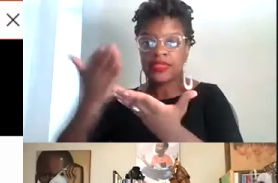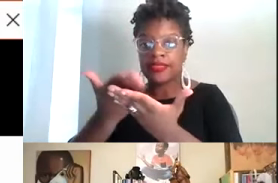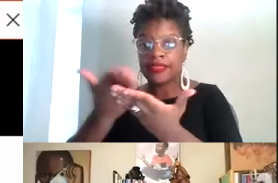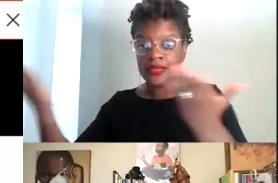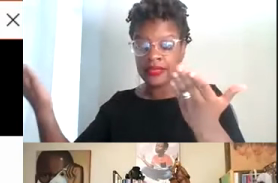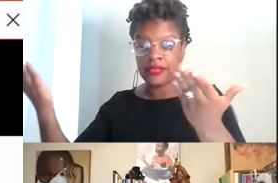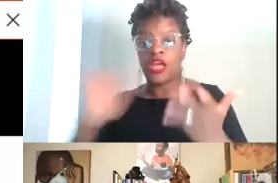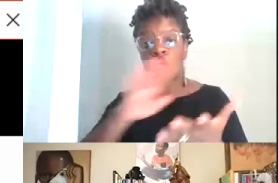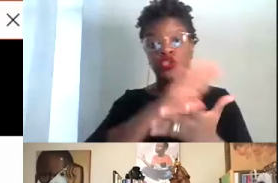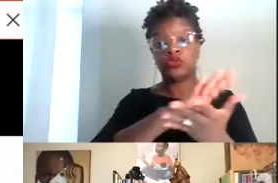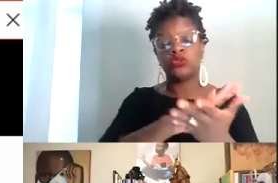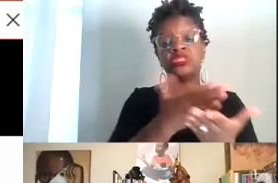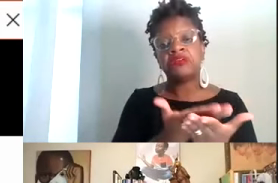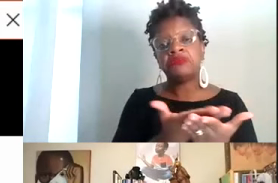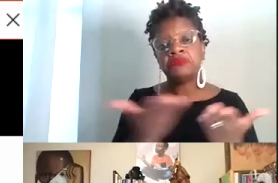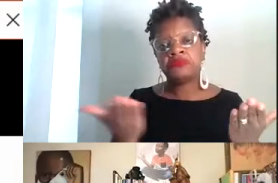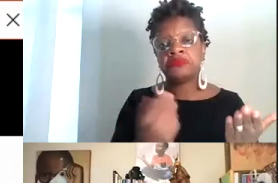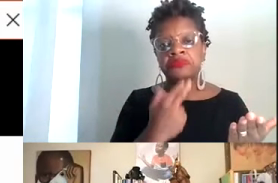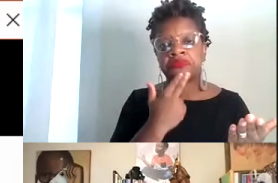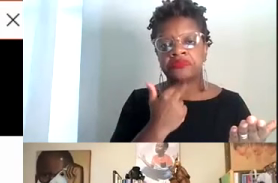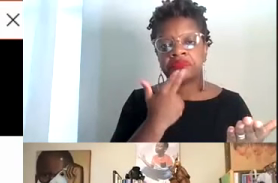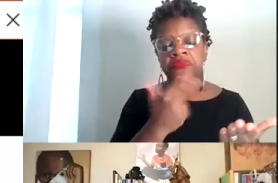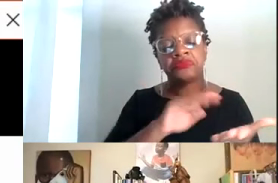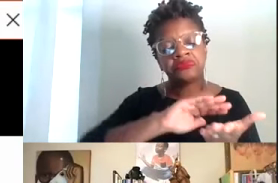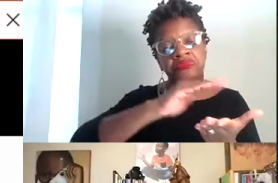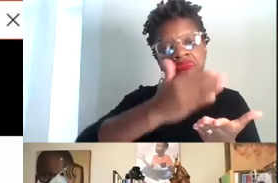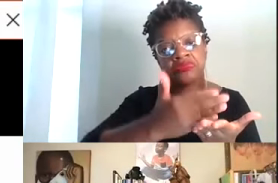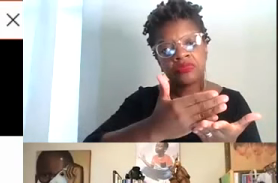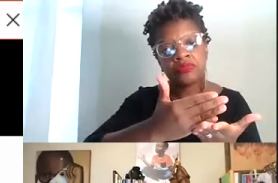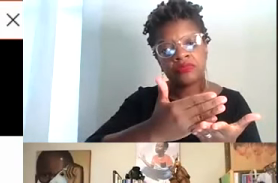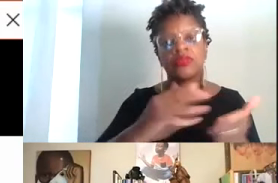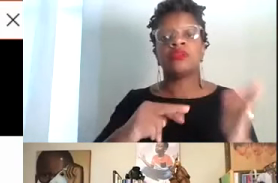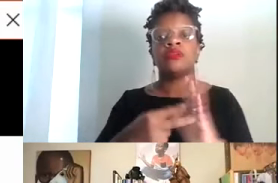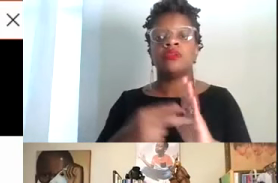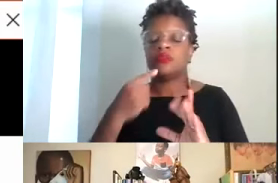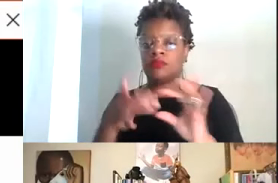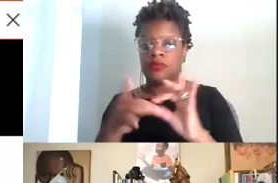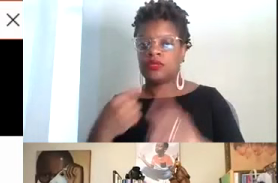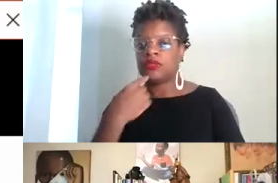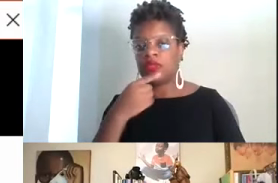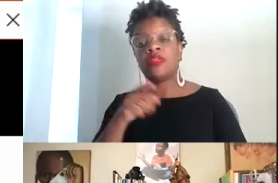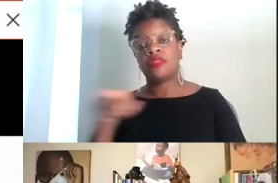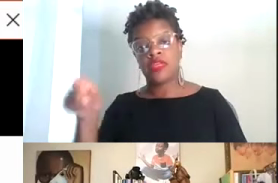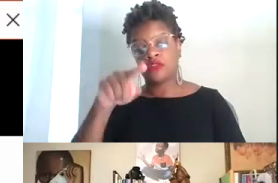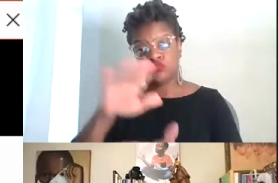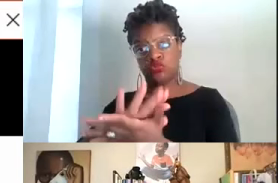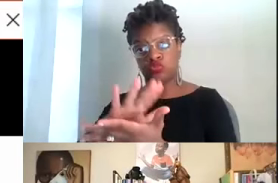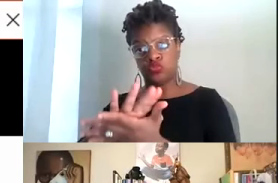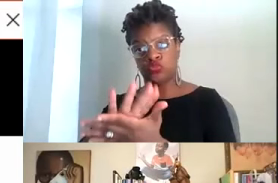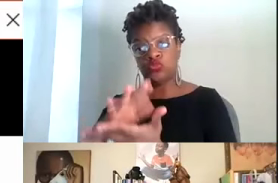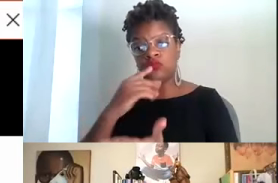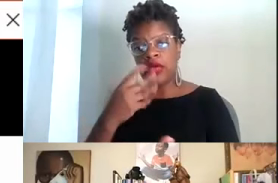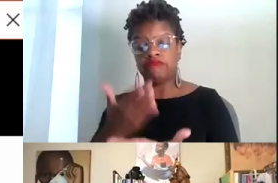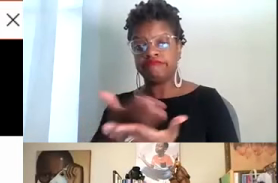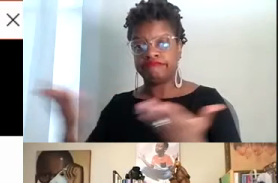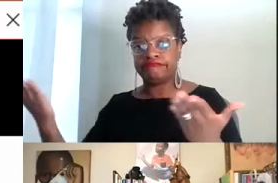get more resources because there is the capacity to look for those resources. And there is not that equitable distribution across